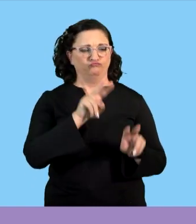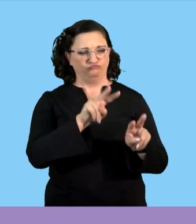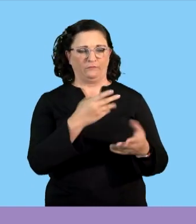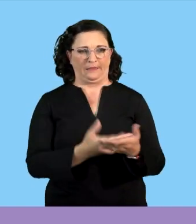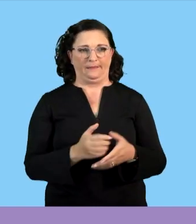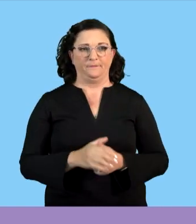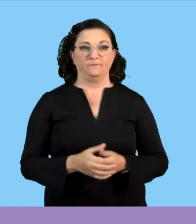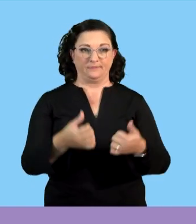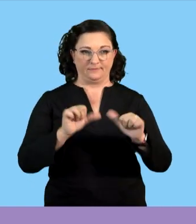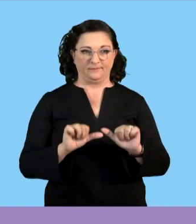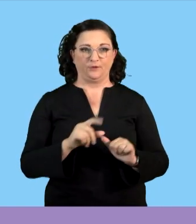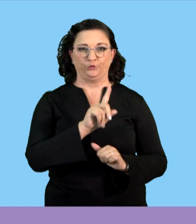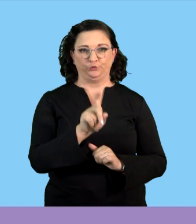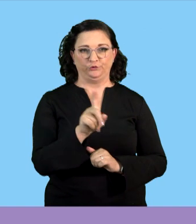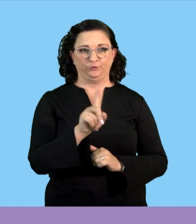Let's look at questions now.